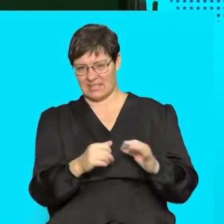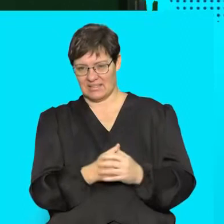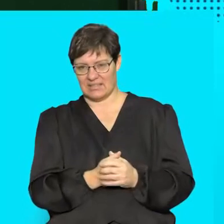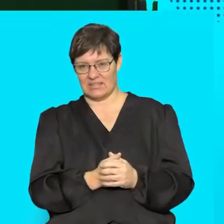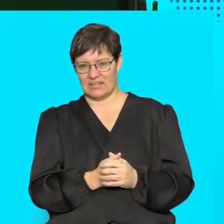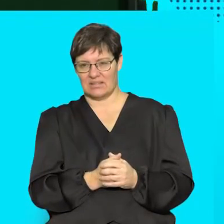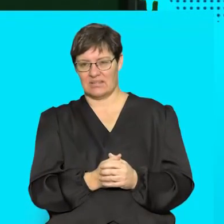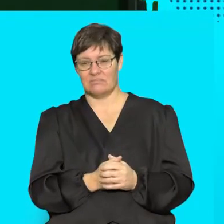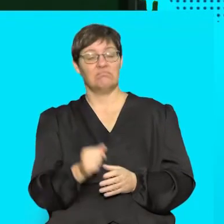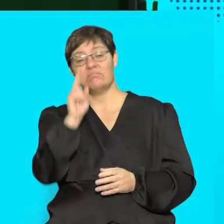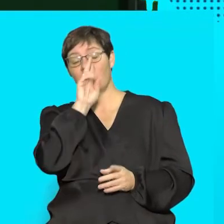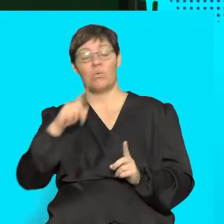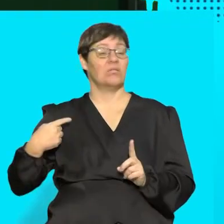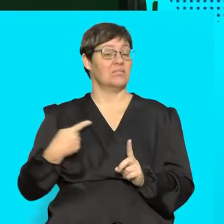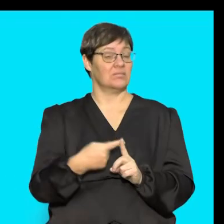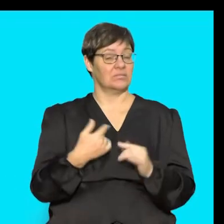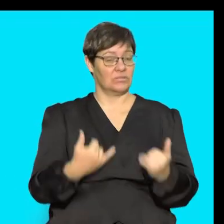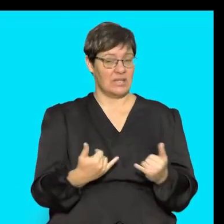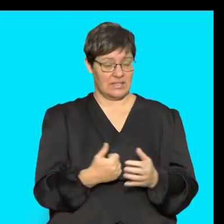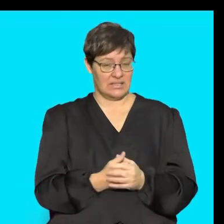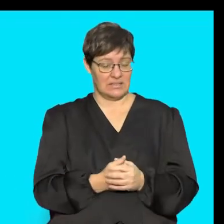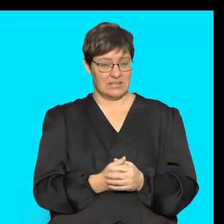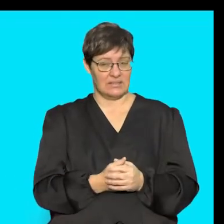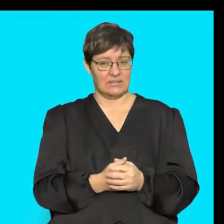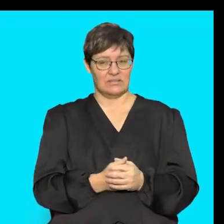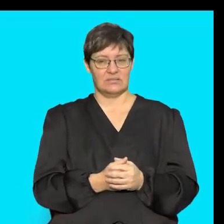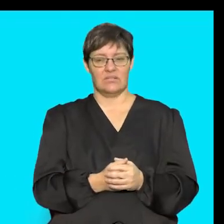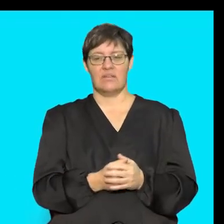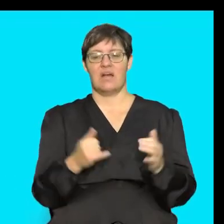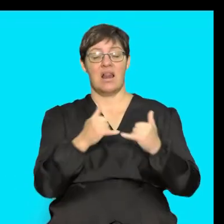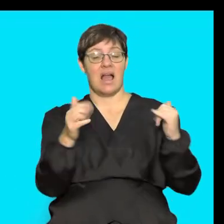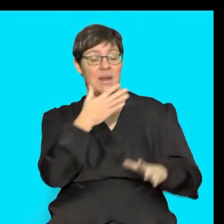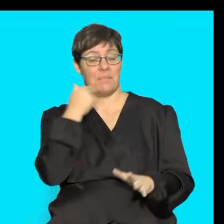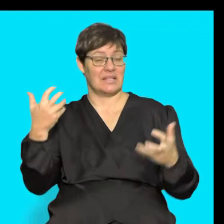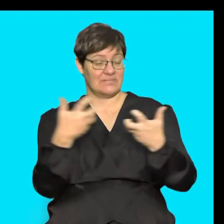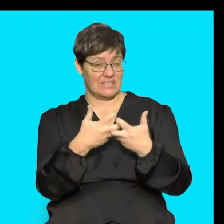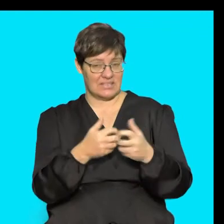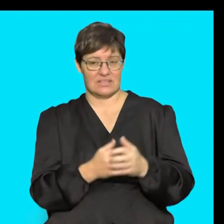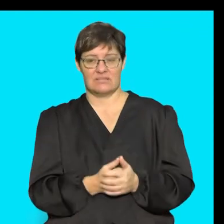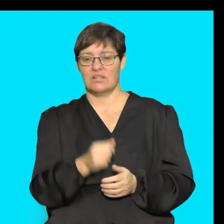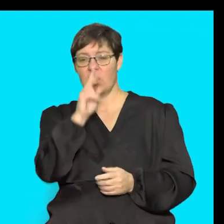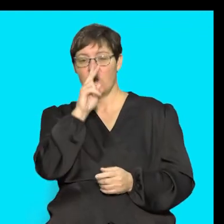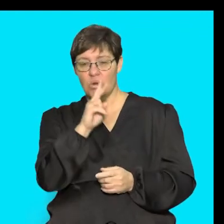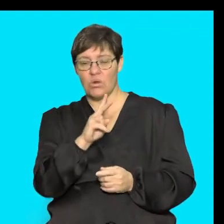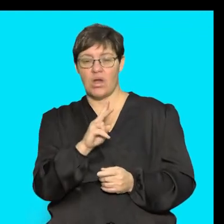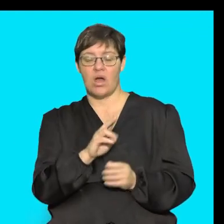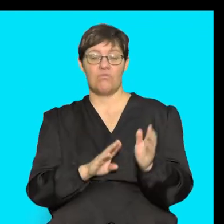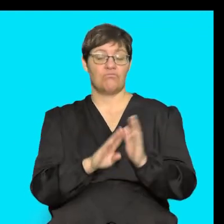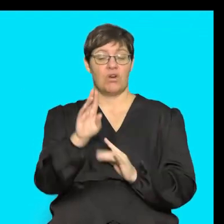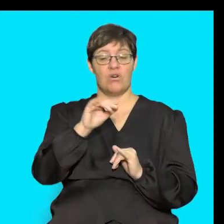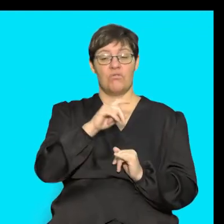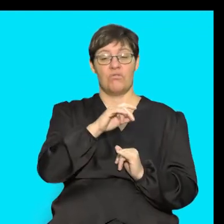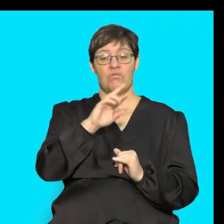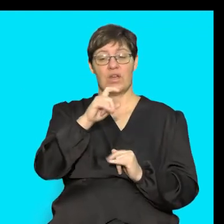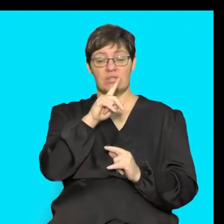sense. So what we looked at, guys, our summary, we looked at the line of best fit, we looked at